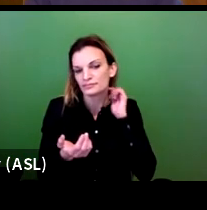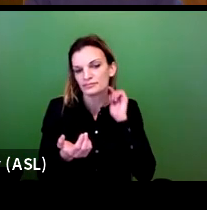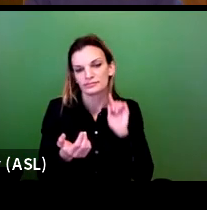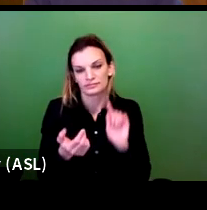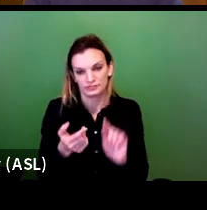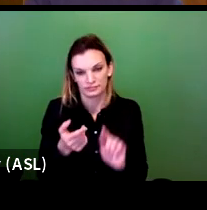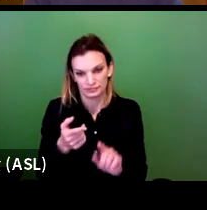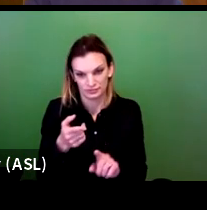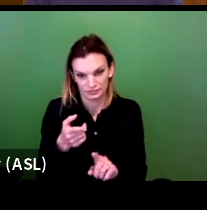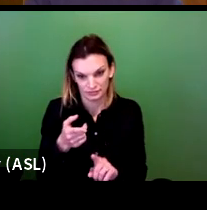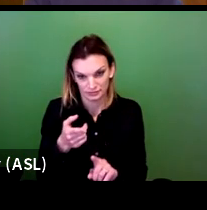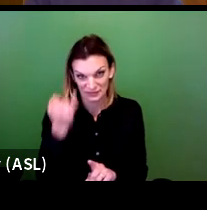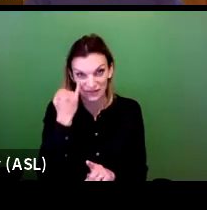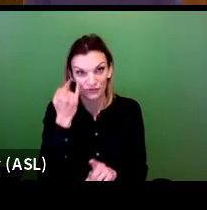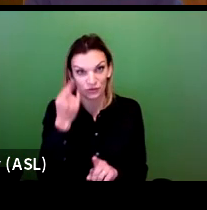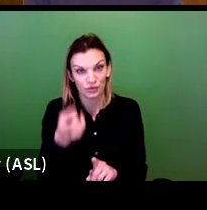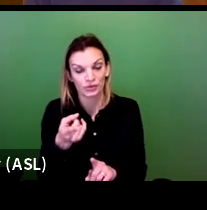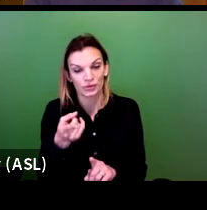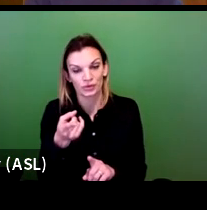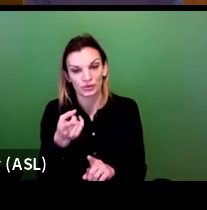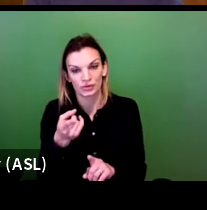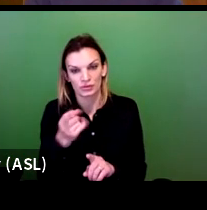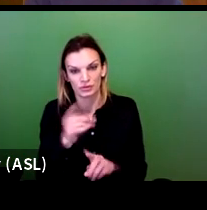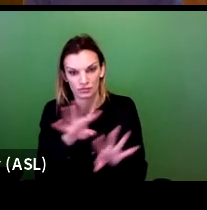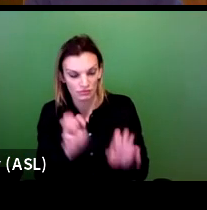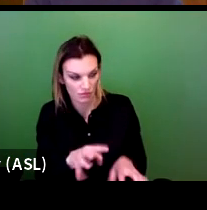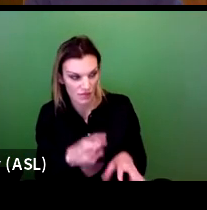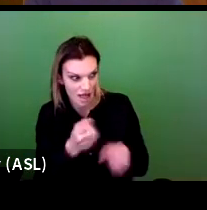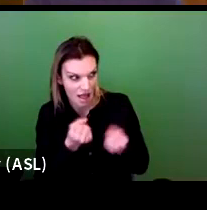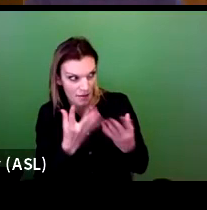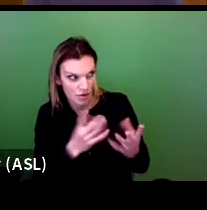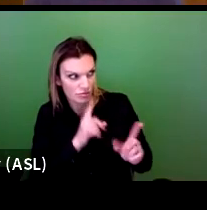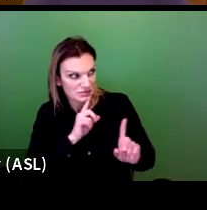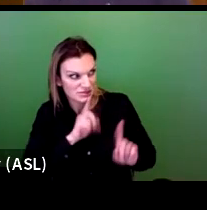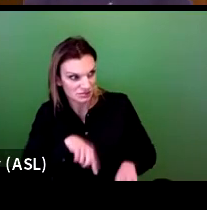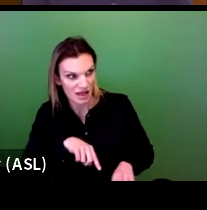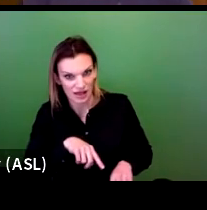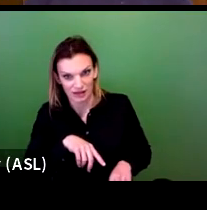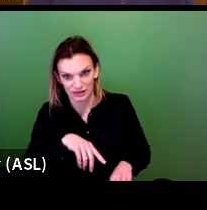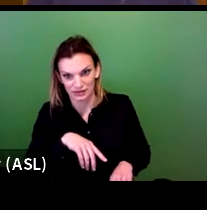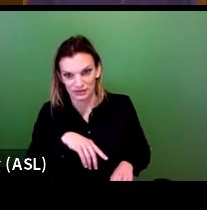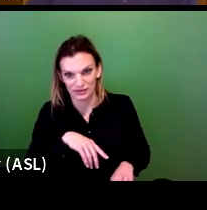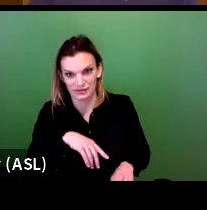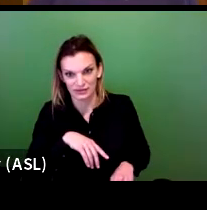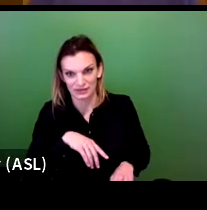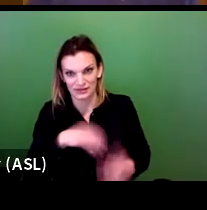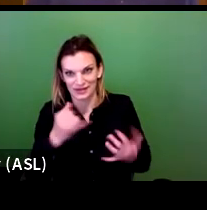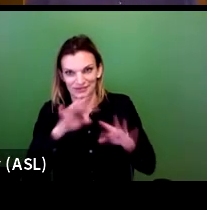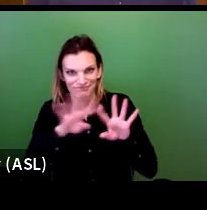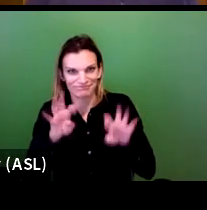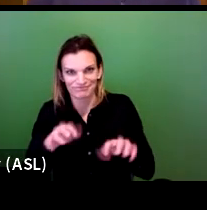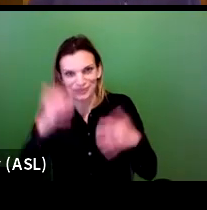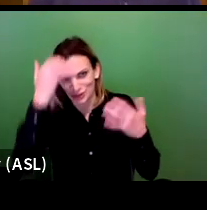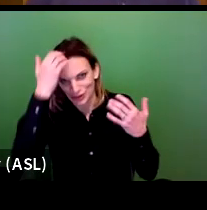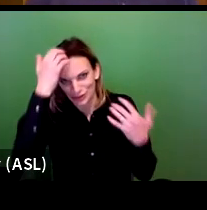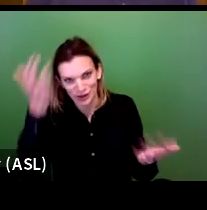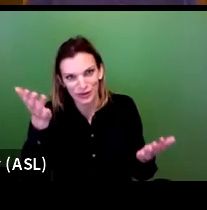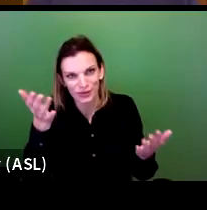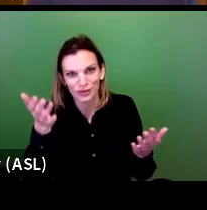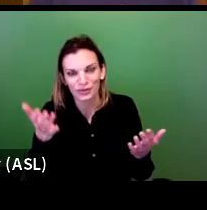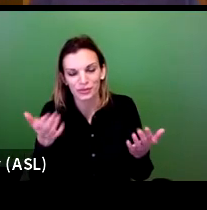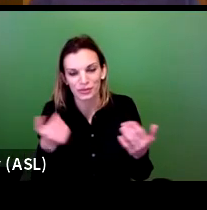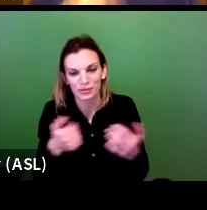if you acted now with question marks of how many are actually going to respond, it's just that, it's question marks, and this committee doesn't actually have anything they